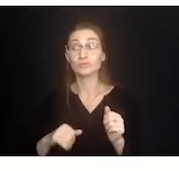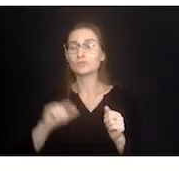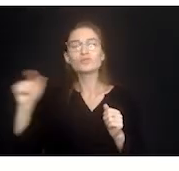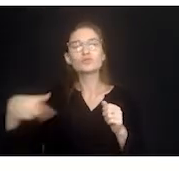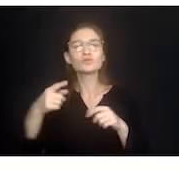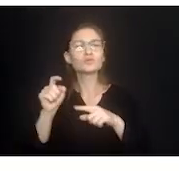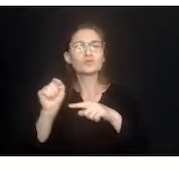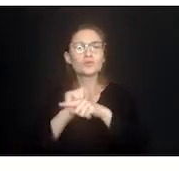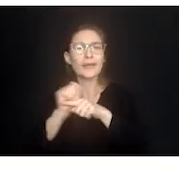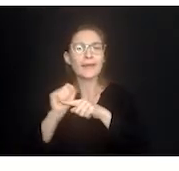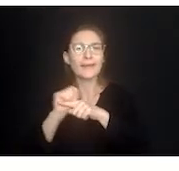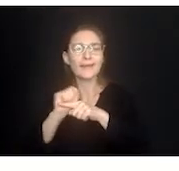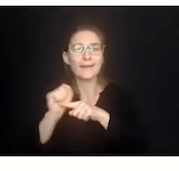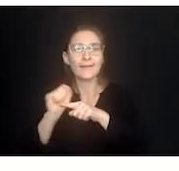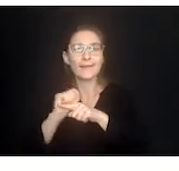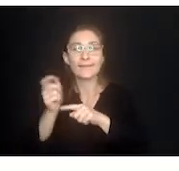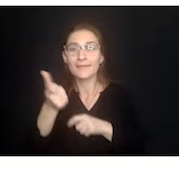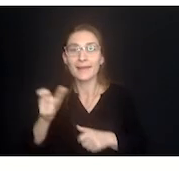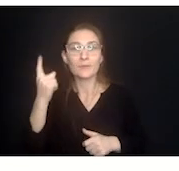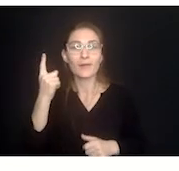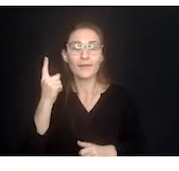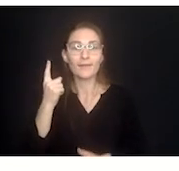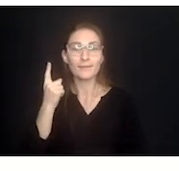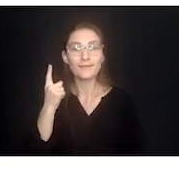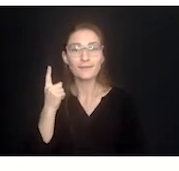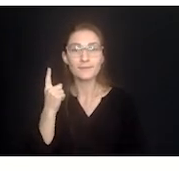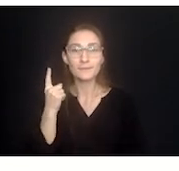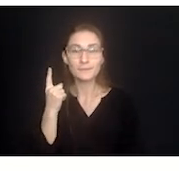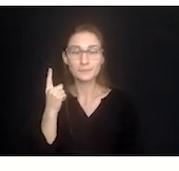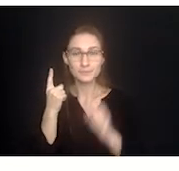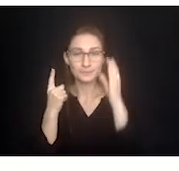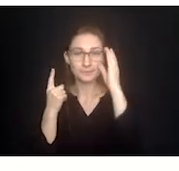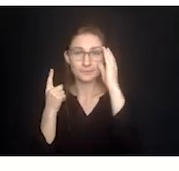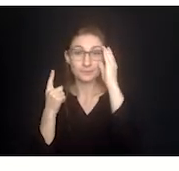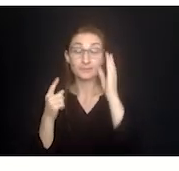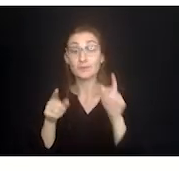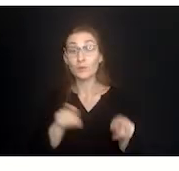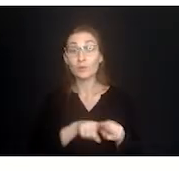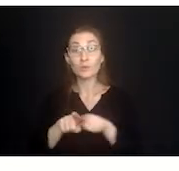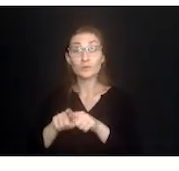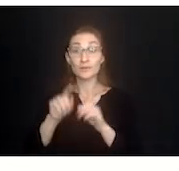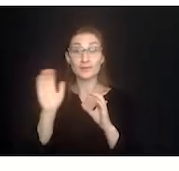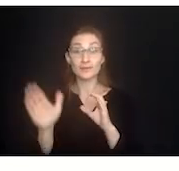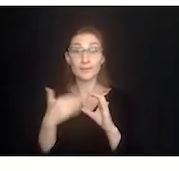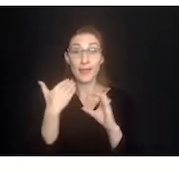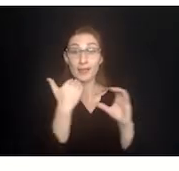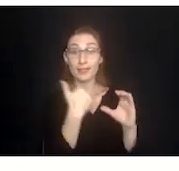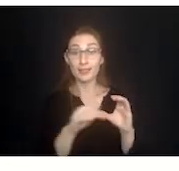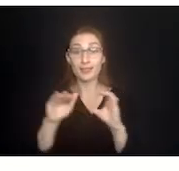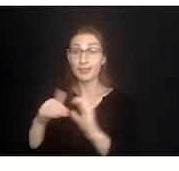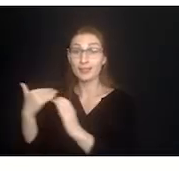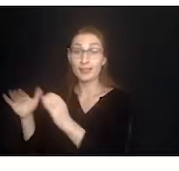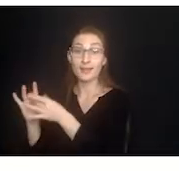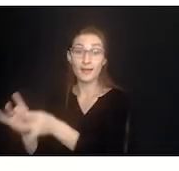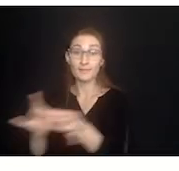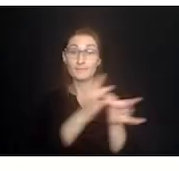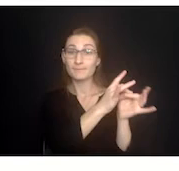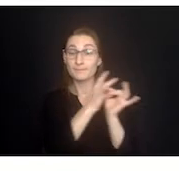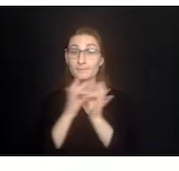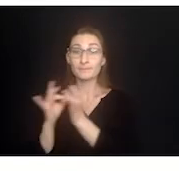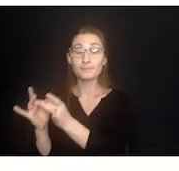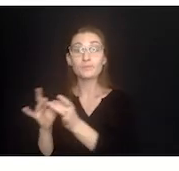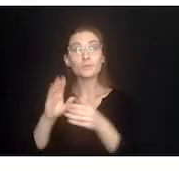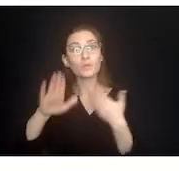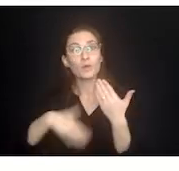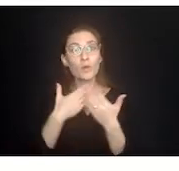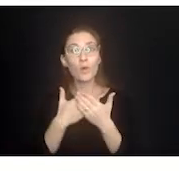Richie's dad house, and basically train anyone who works with and interacted with Richie every day. We also kept an ongoing email thread for